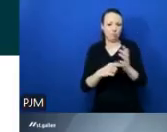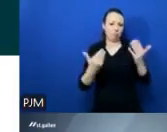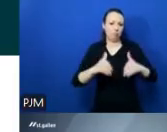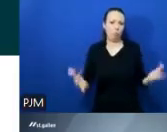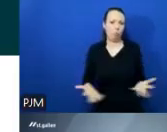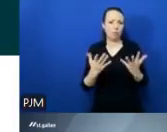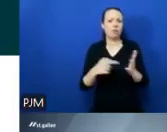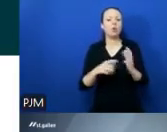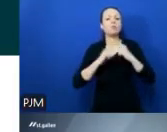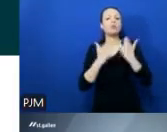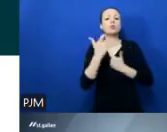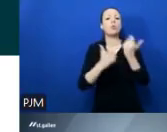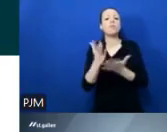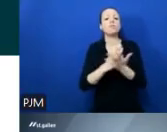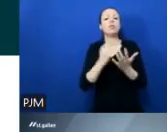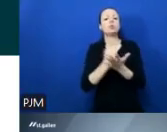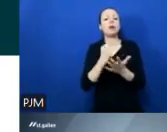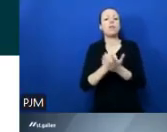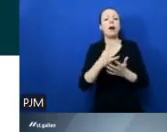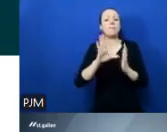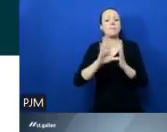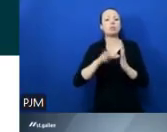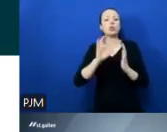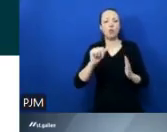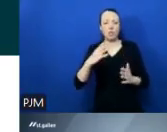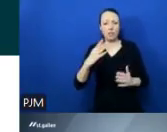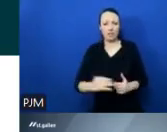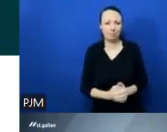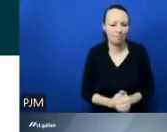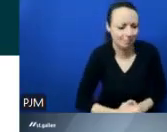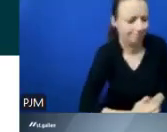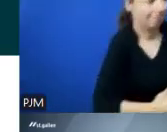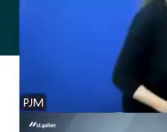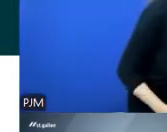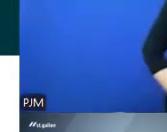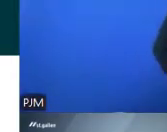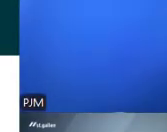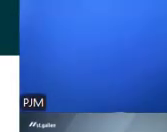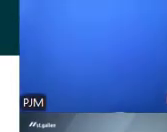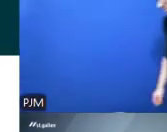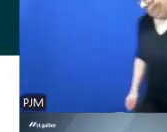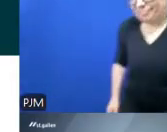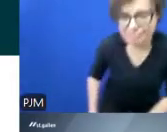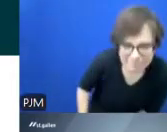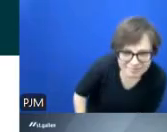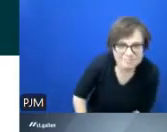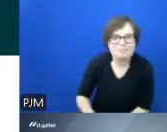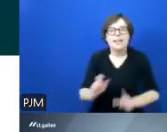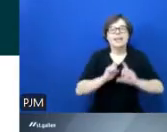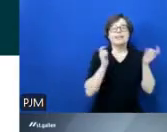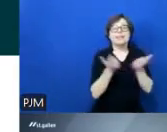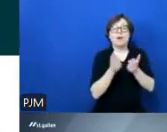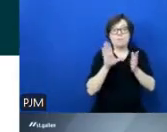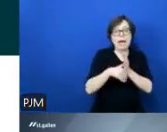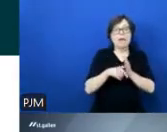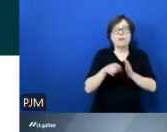narrower, and all these concepts are covered by our units. We have also the concept of the